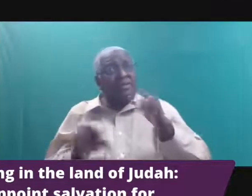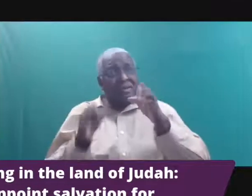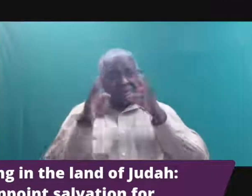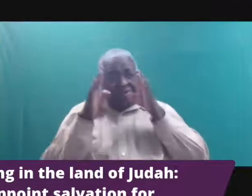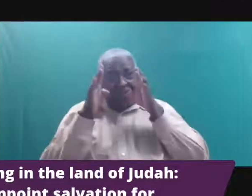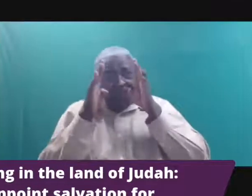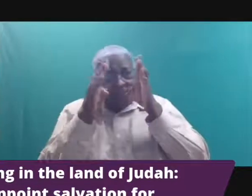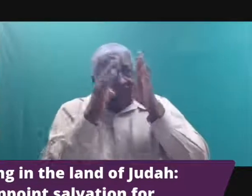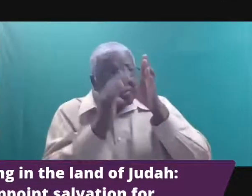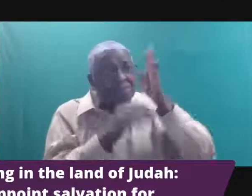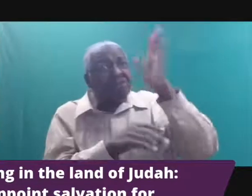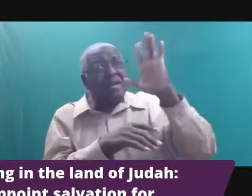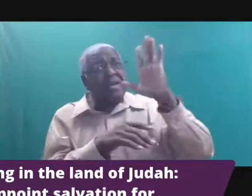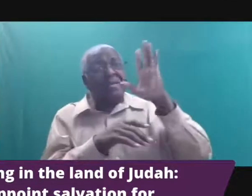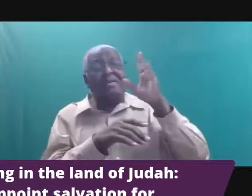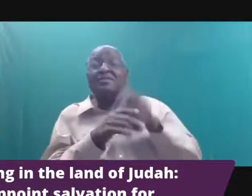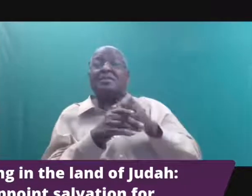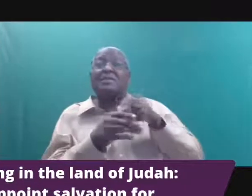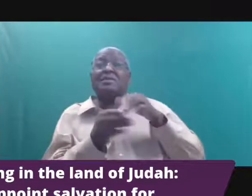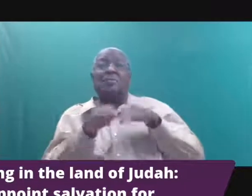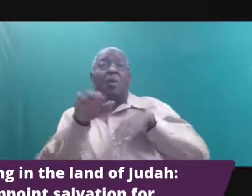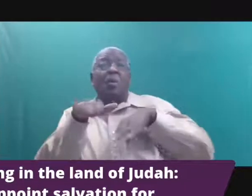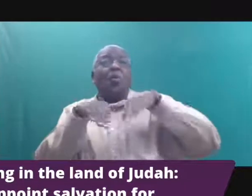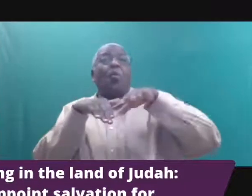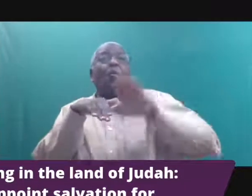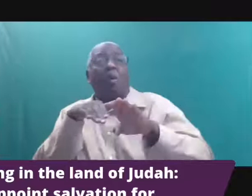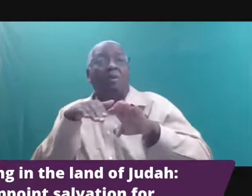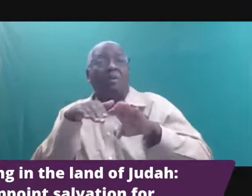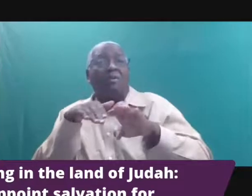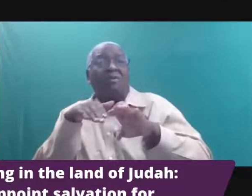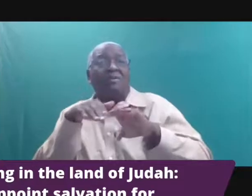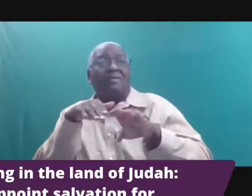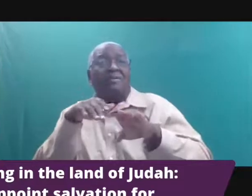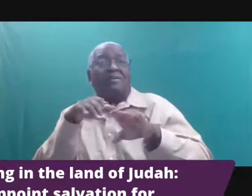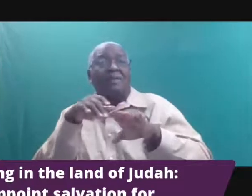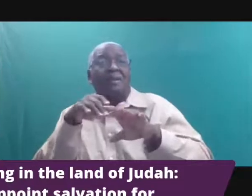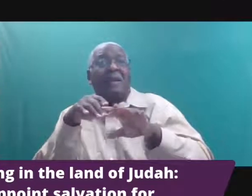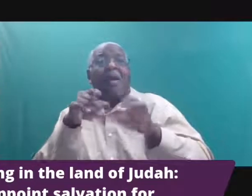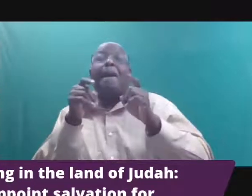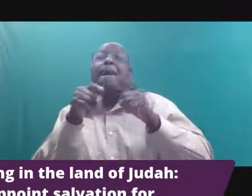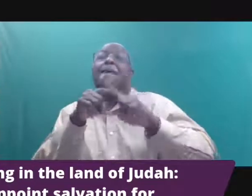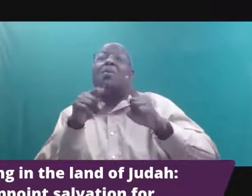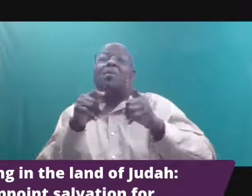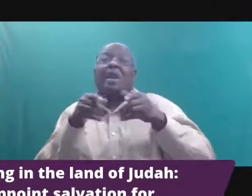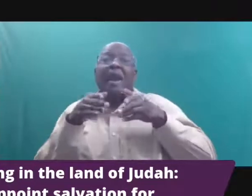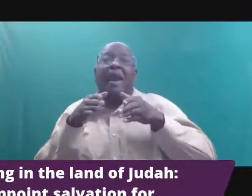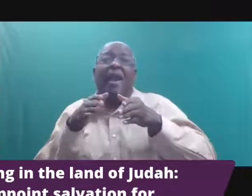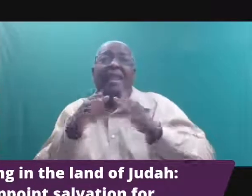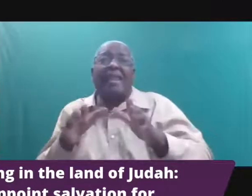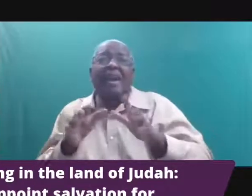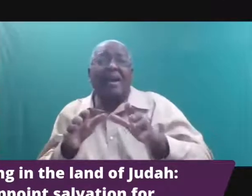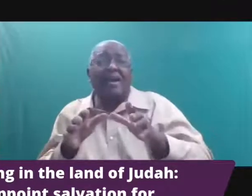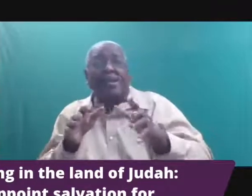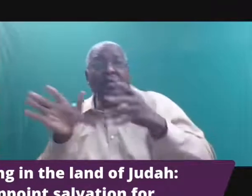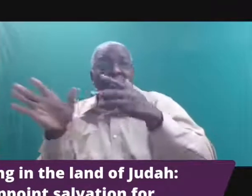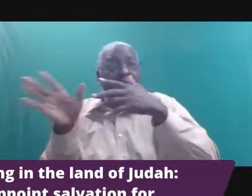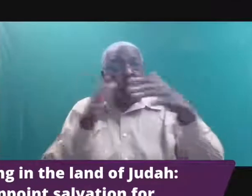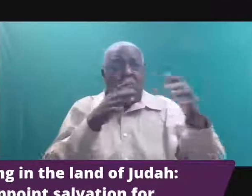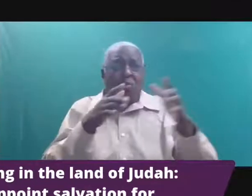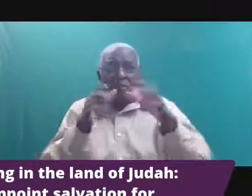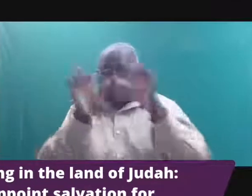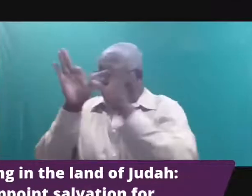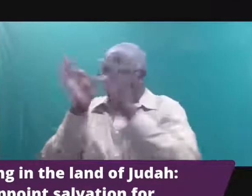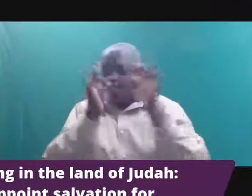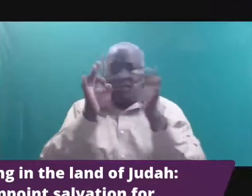steps on what seems to be not there. But once he allowed the wind to distract him, he